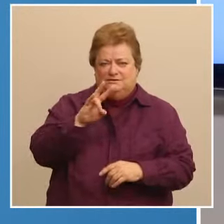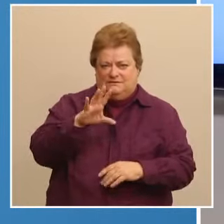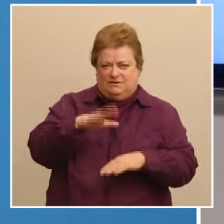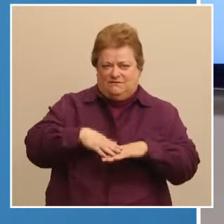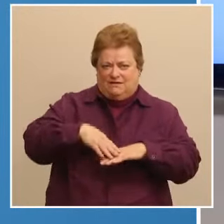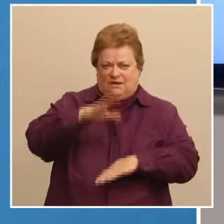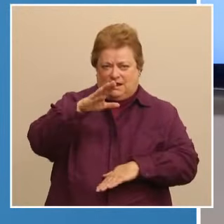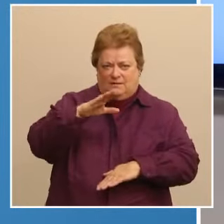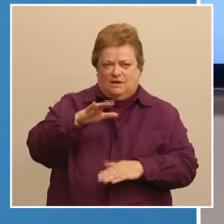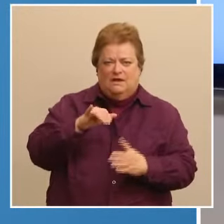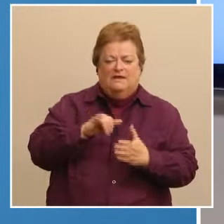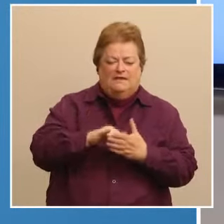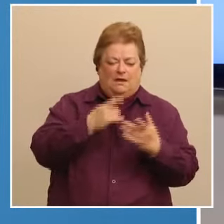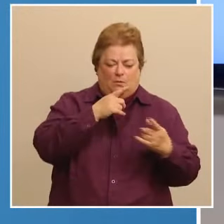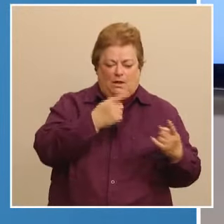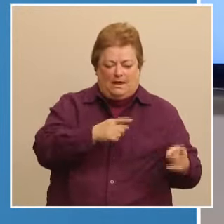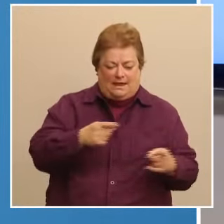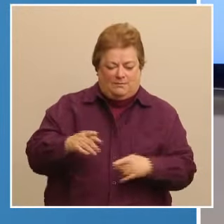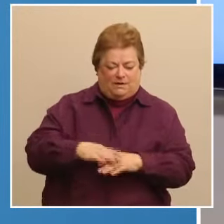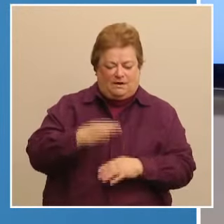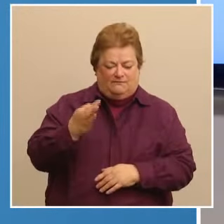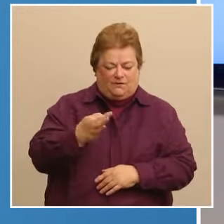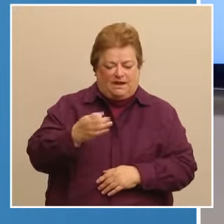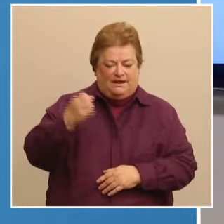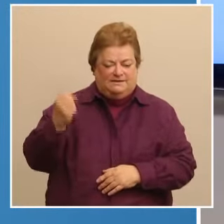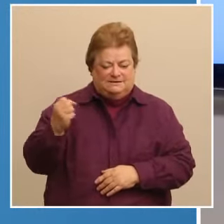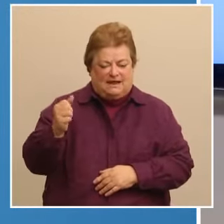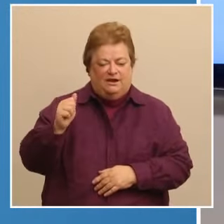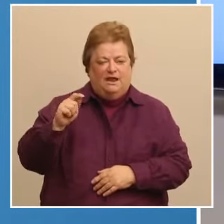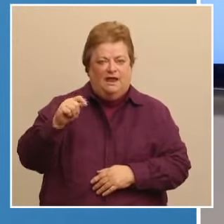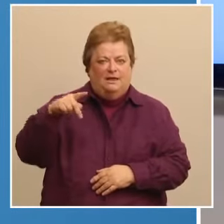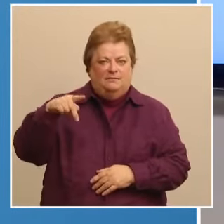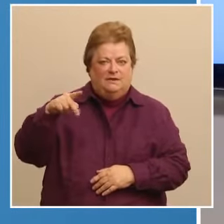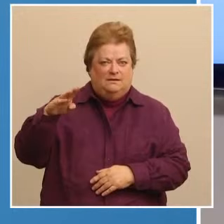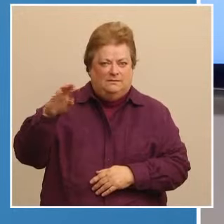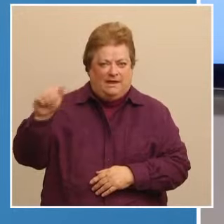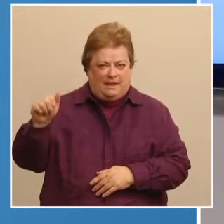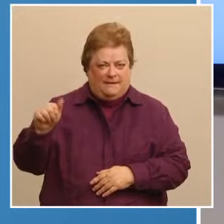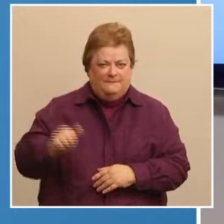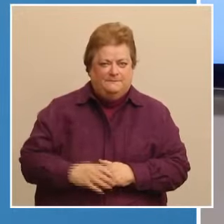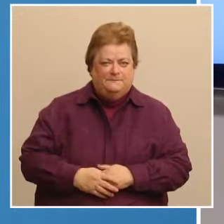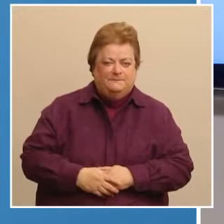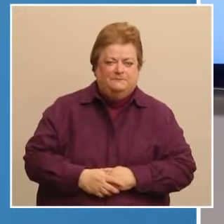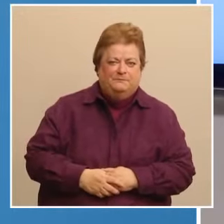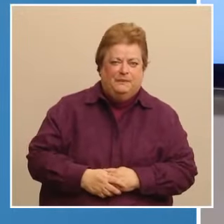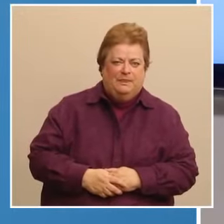older. These clinics will be Friday and Saturday at Pinnacle Bank Arena.